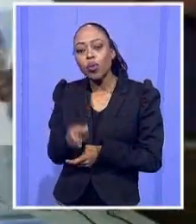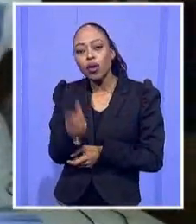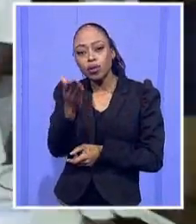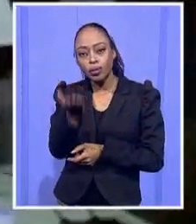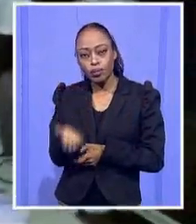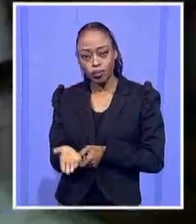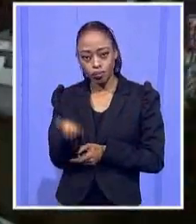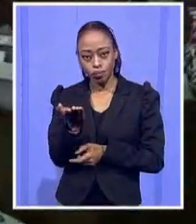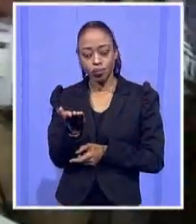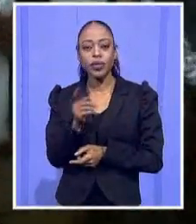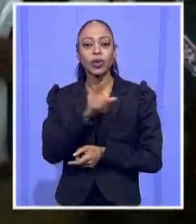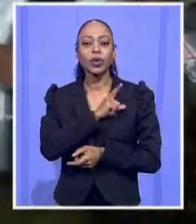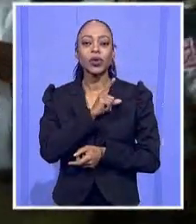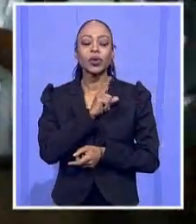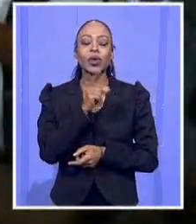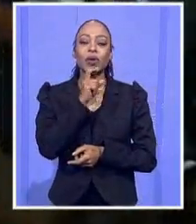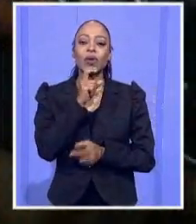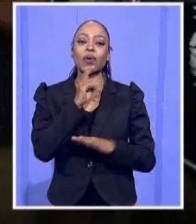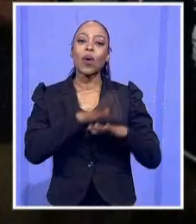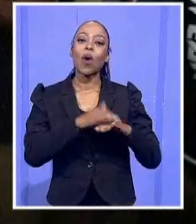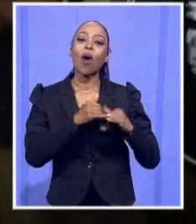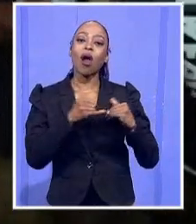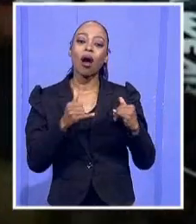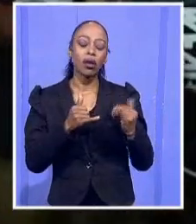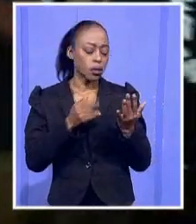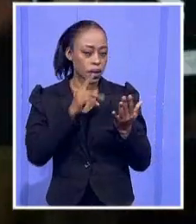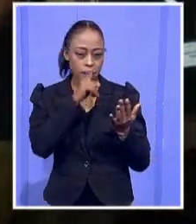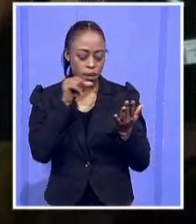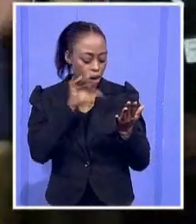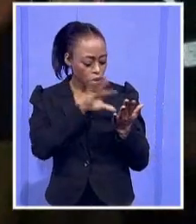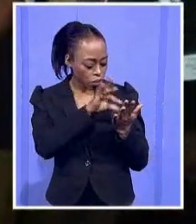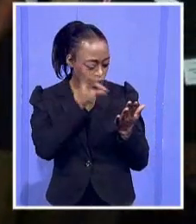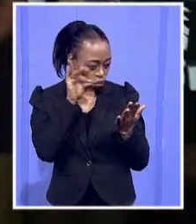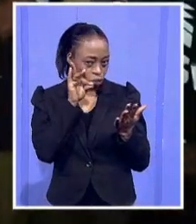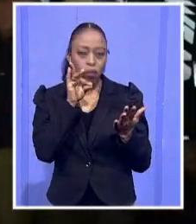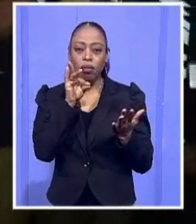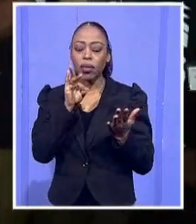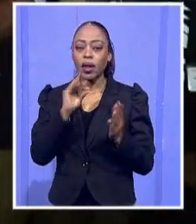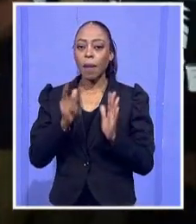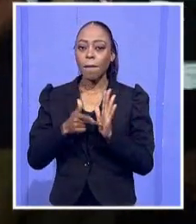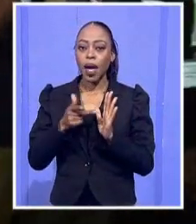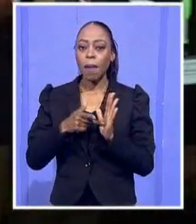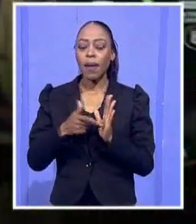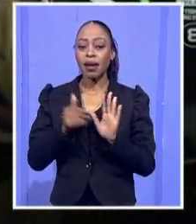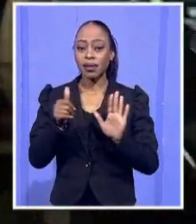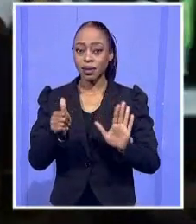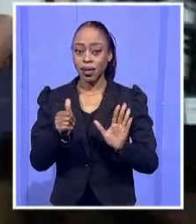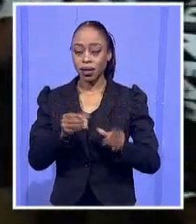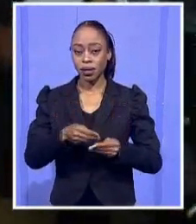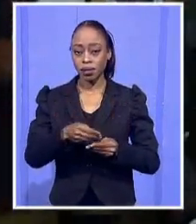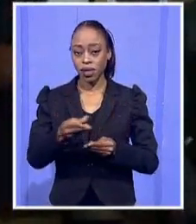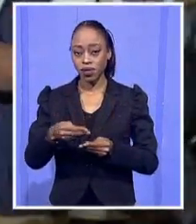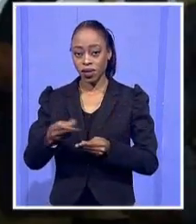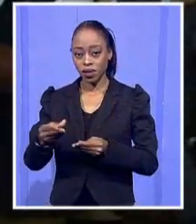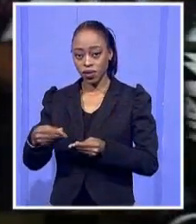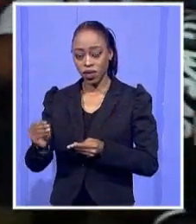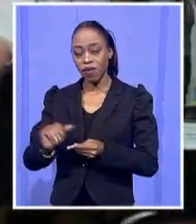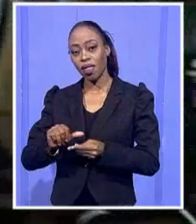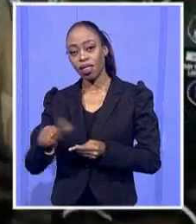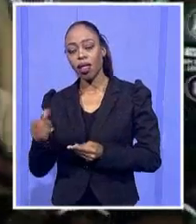electronic device. Your name will be found on the register. Then you will receive the ballot papers and you'll be able to cast your